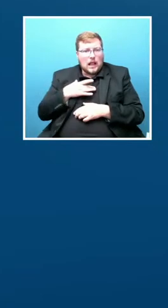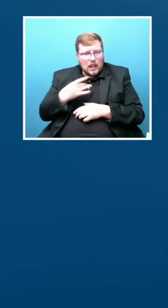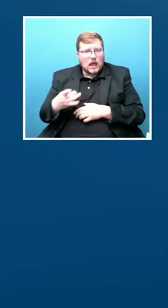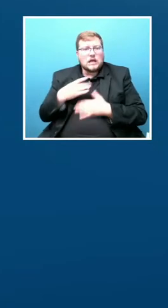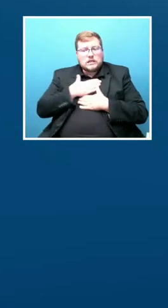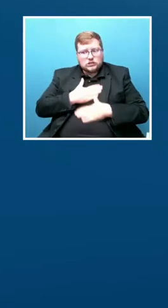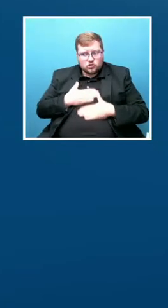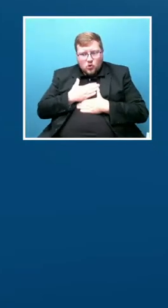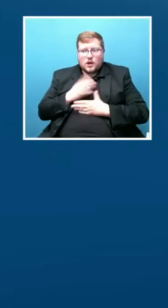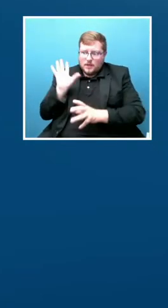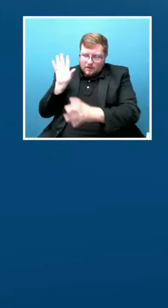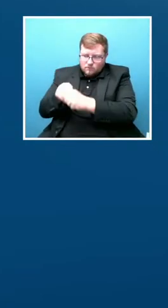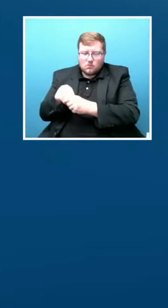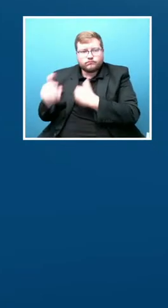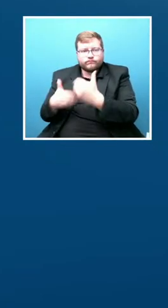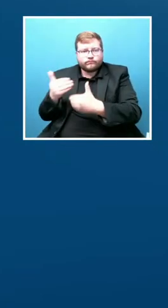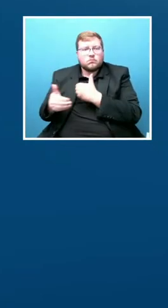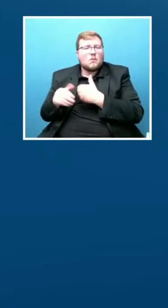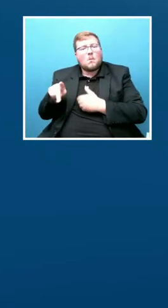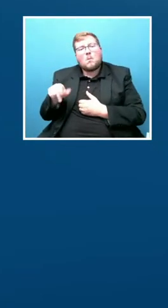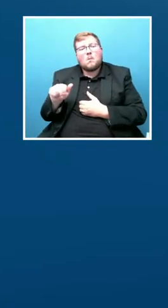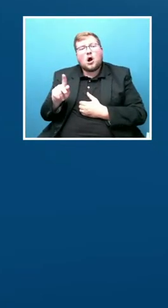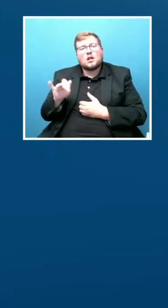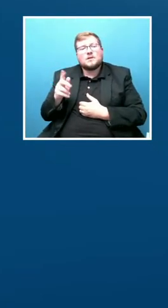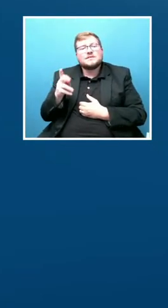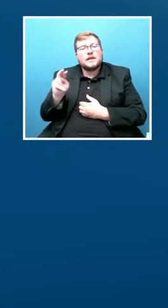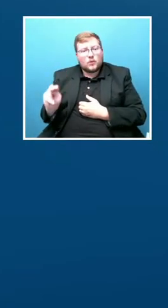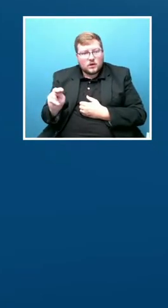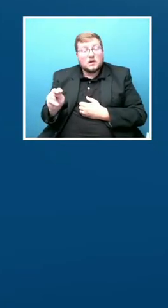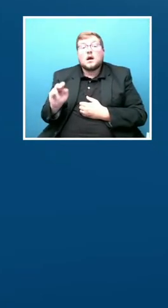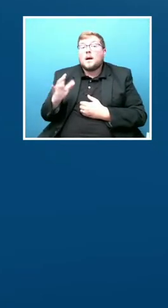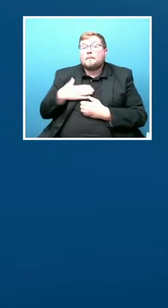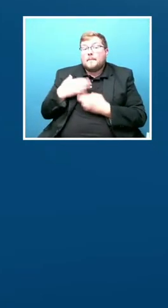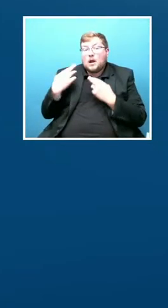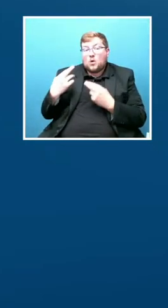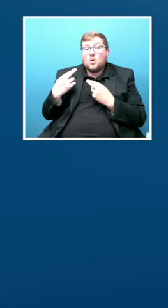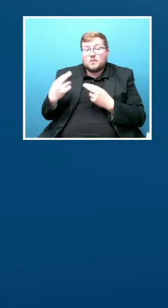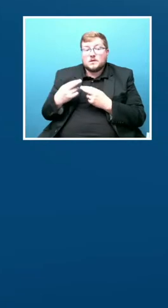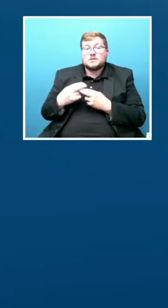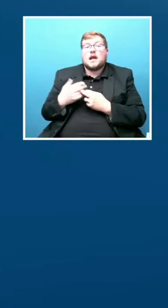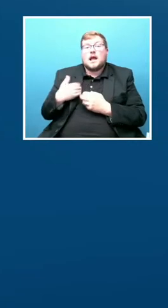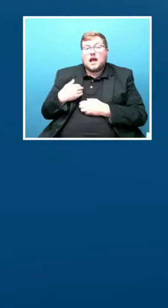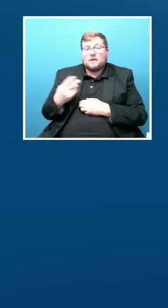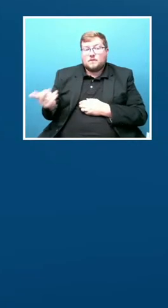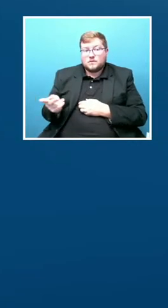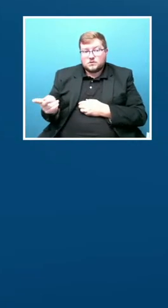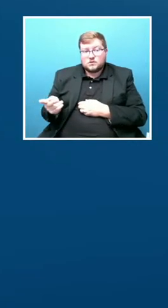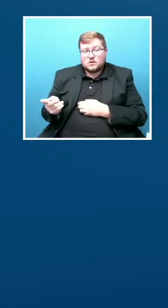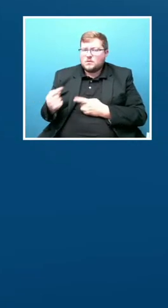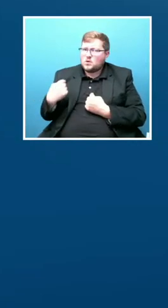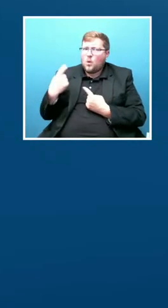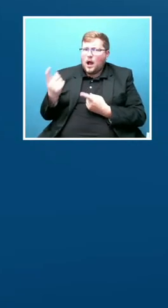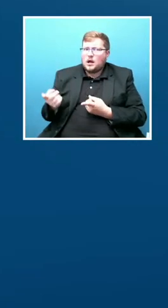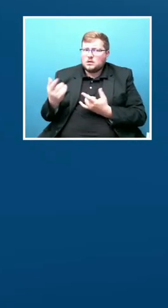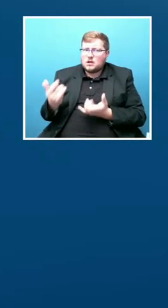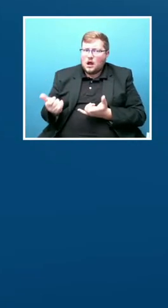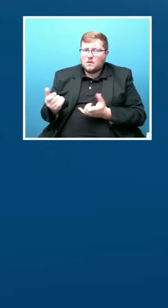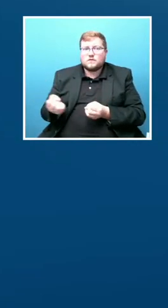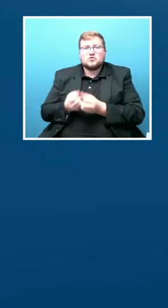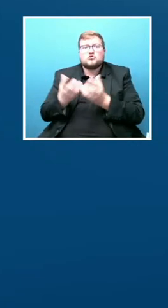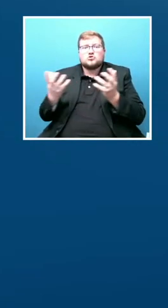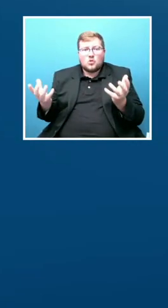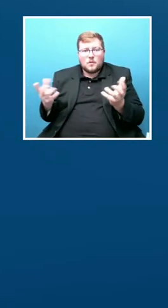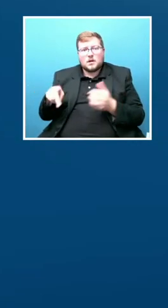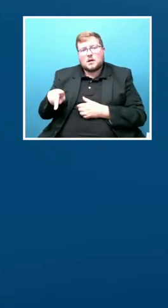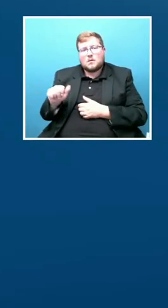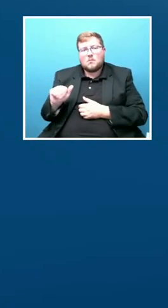that. And it was our hope to have one of those for a while, because there are so many